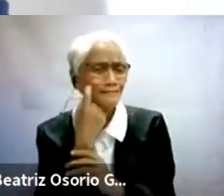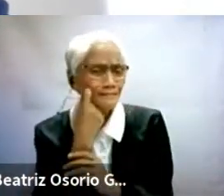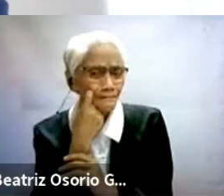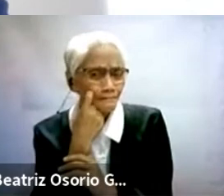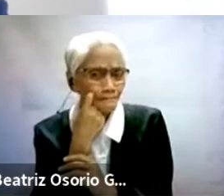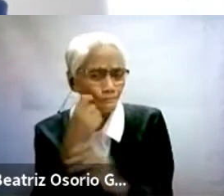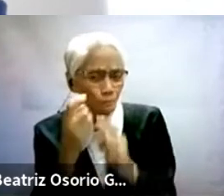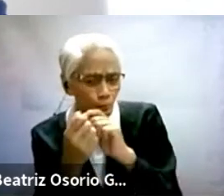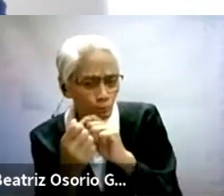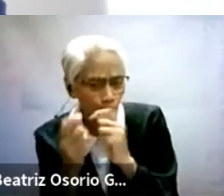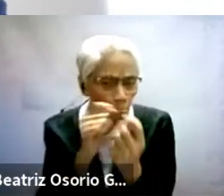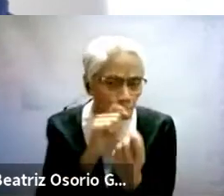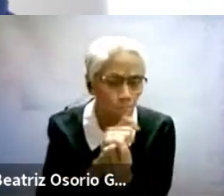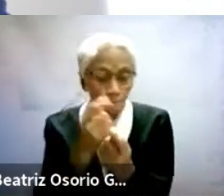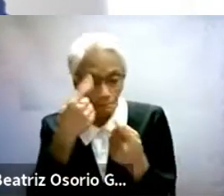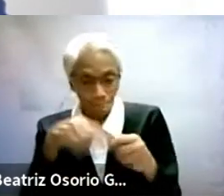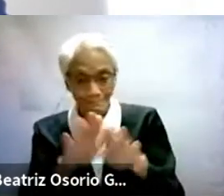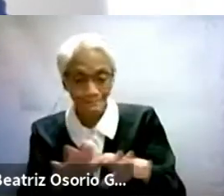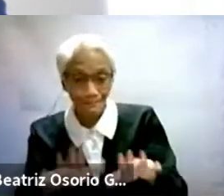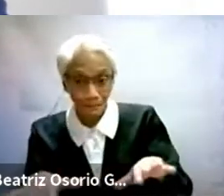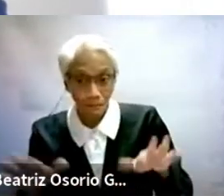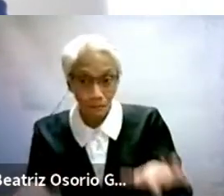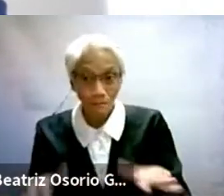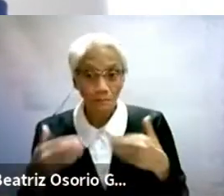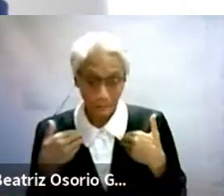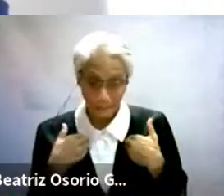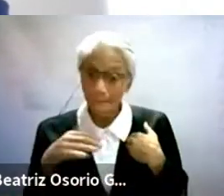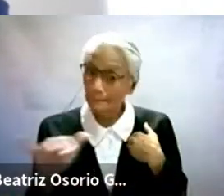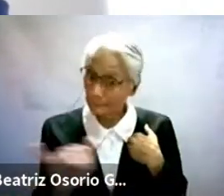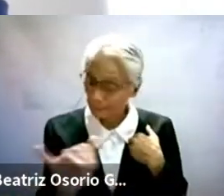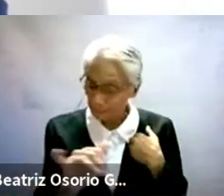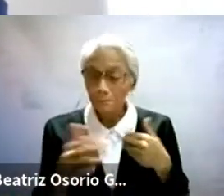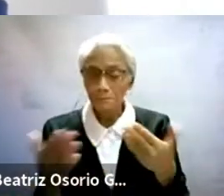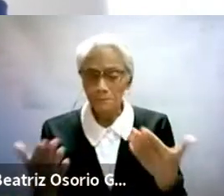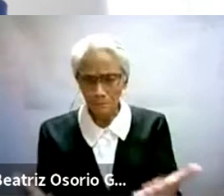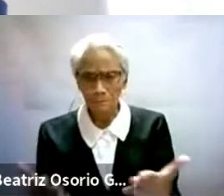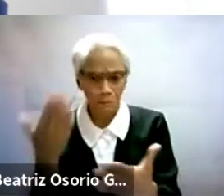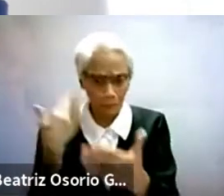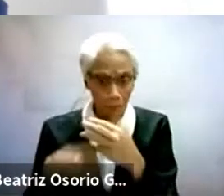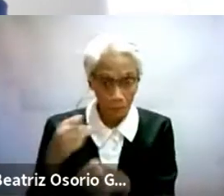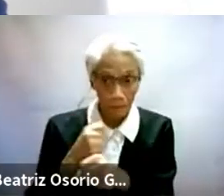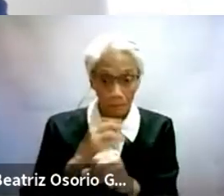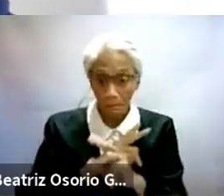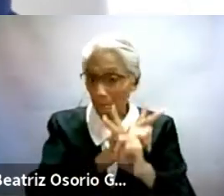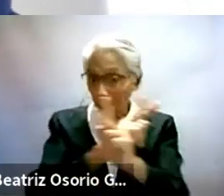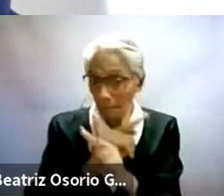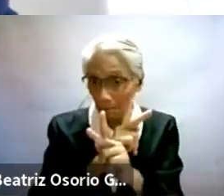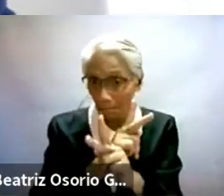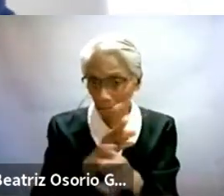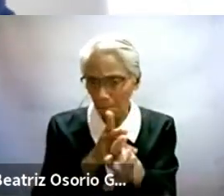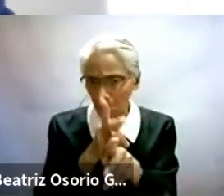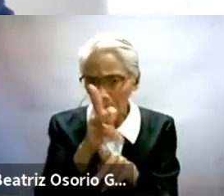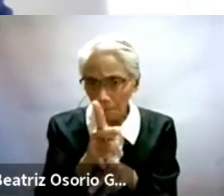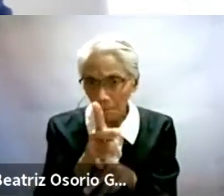privacy framework for children, similarly used by the Irish Data Protection Commissioner. It's